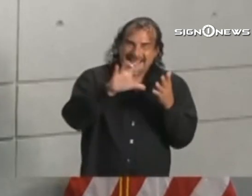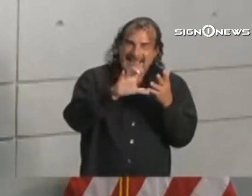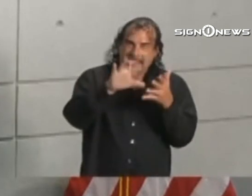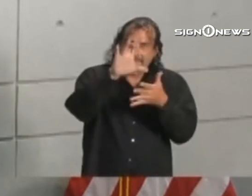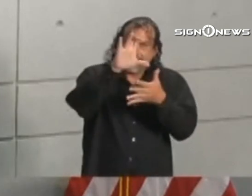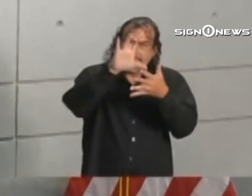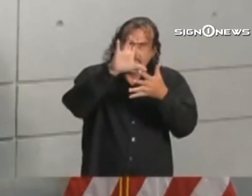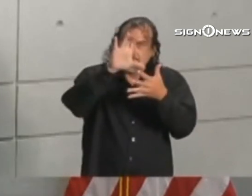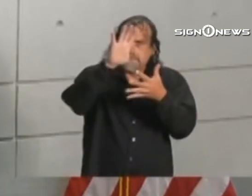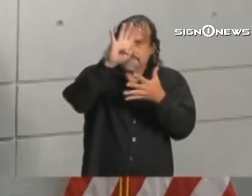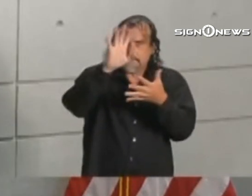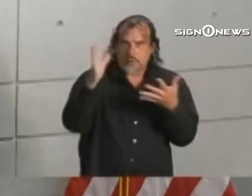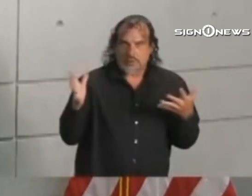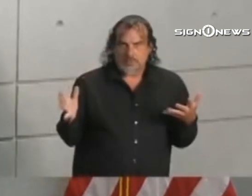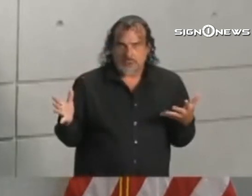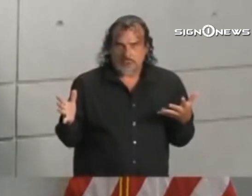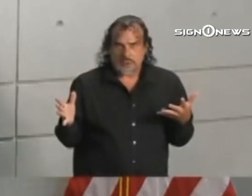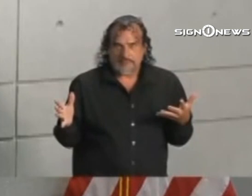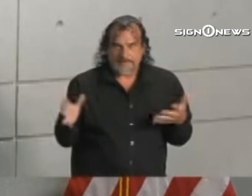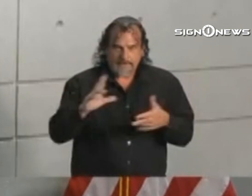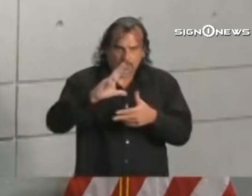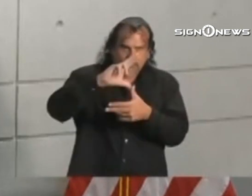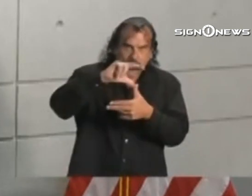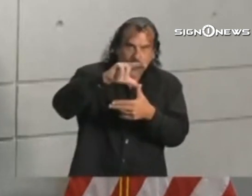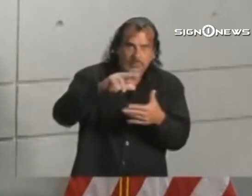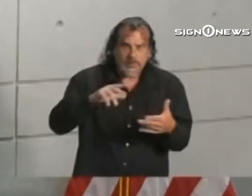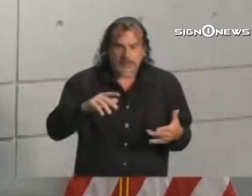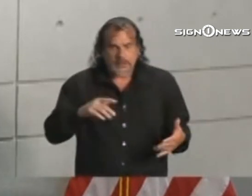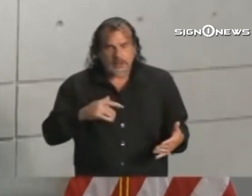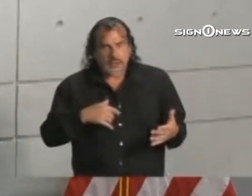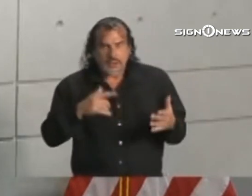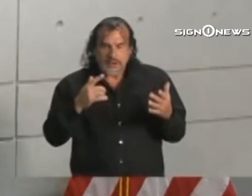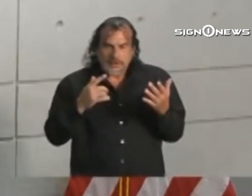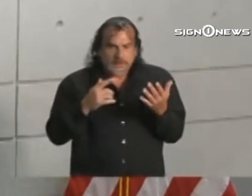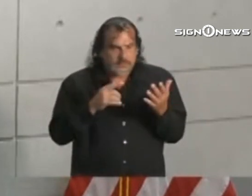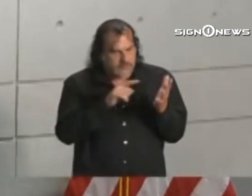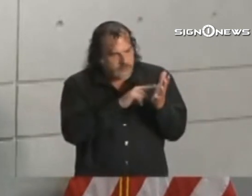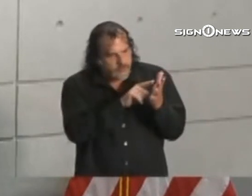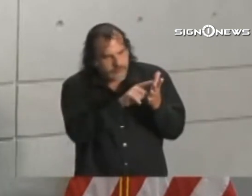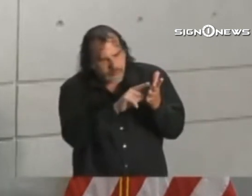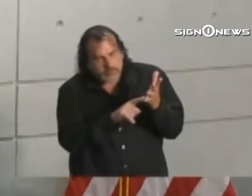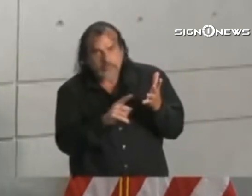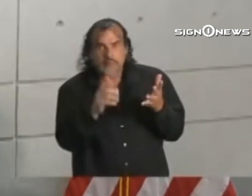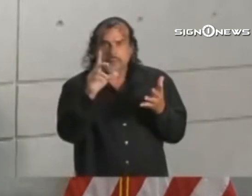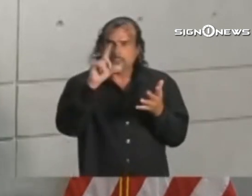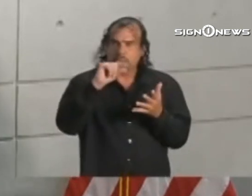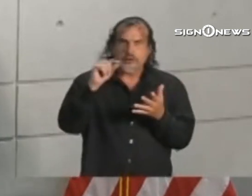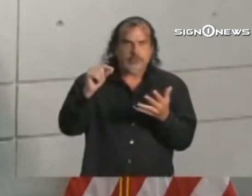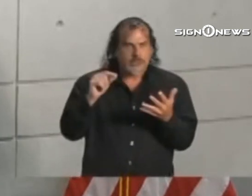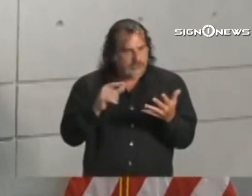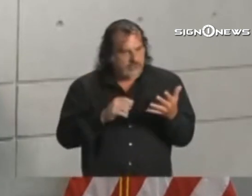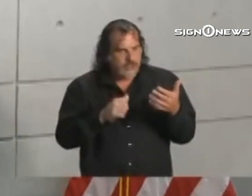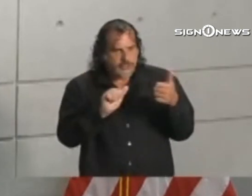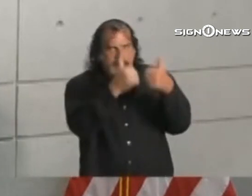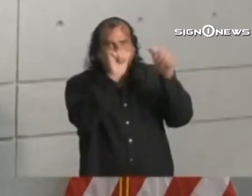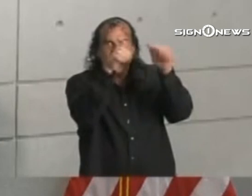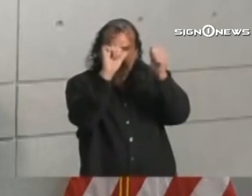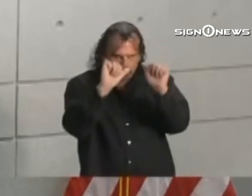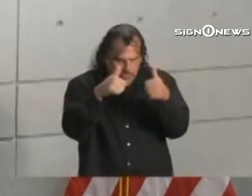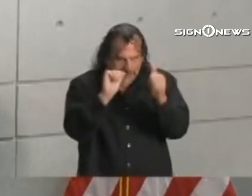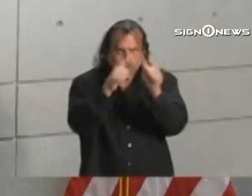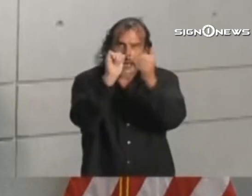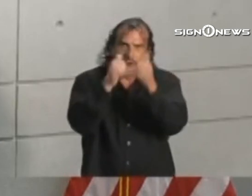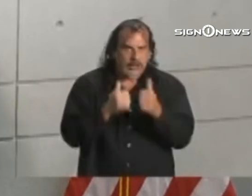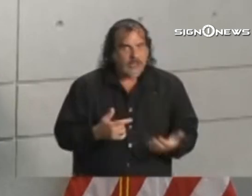so I've tried throughout 2020 and all of the different challenges that we face to just be absolutely honest with